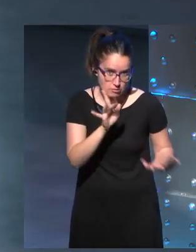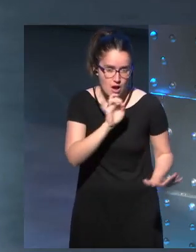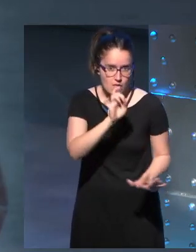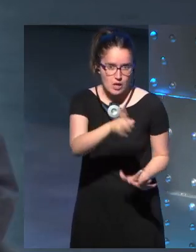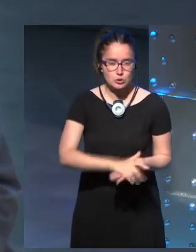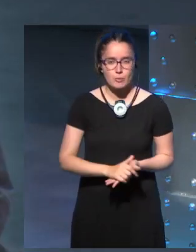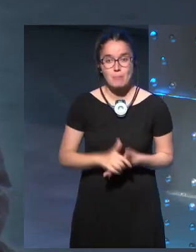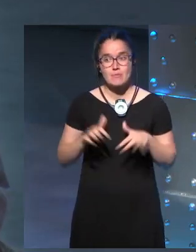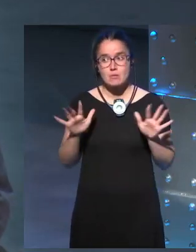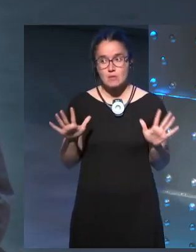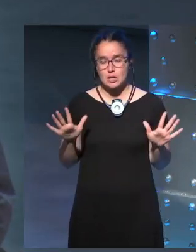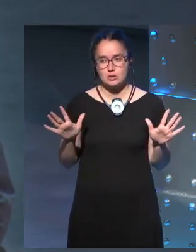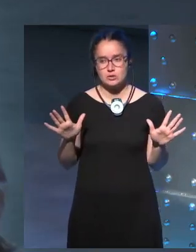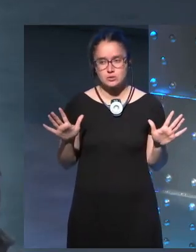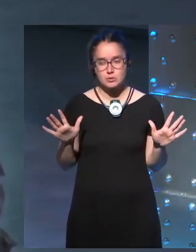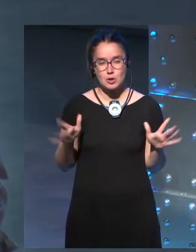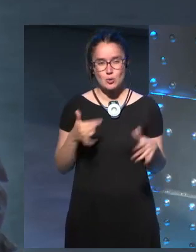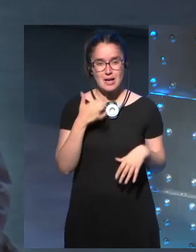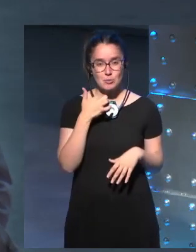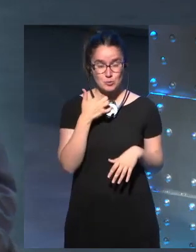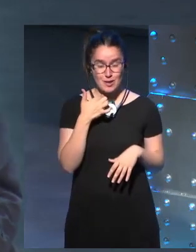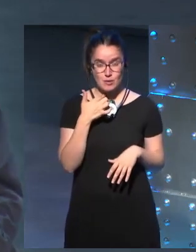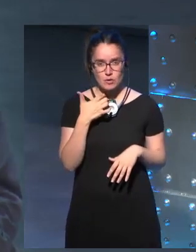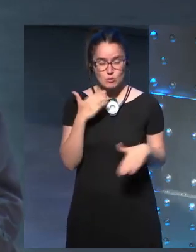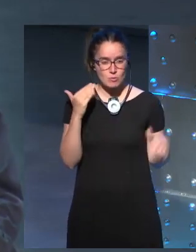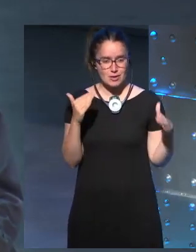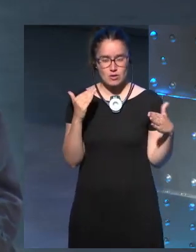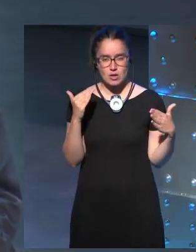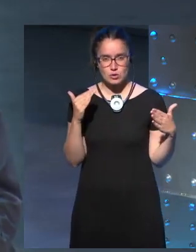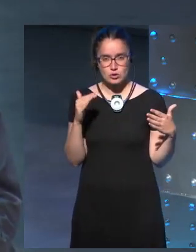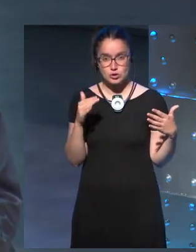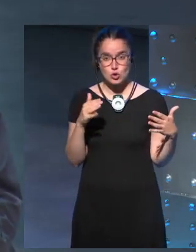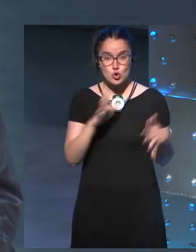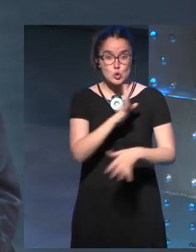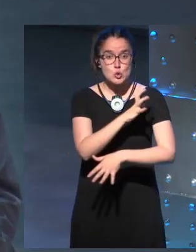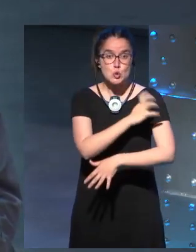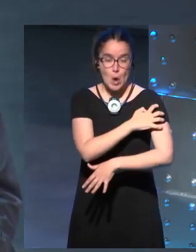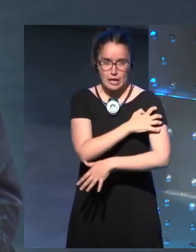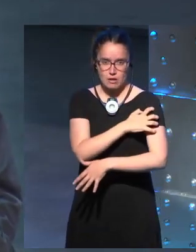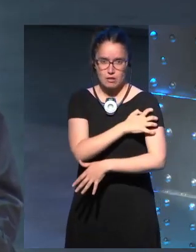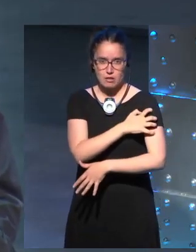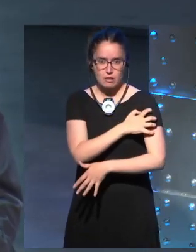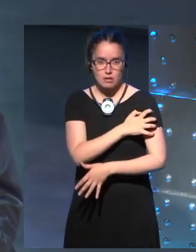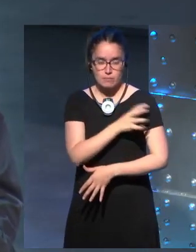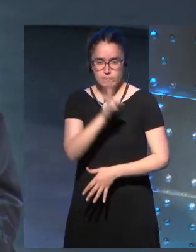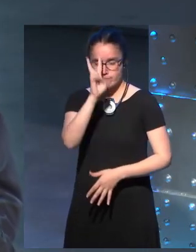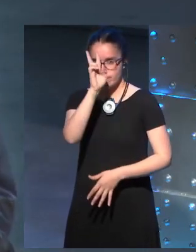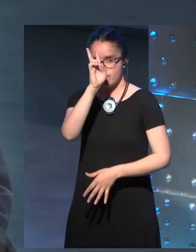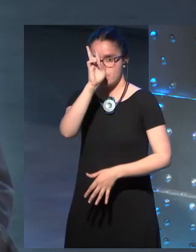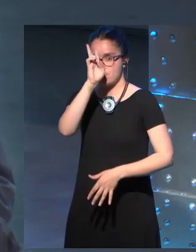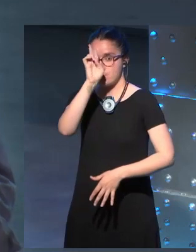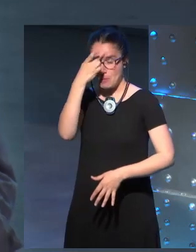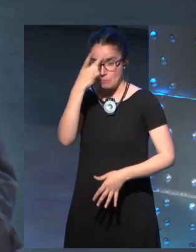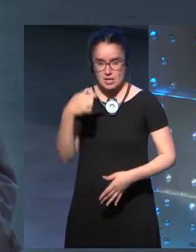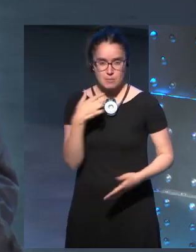we were losing. And at a certain point, Suarez just decided. He decided, you could see him, this would not stand. We